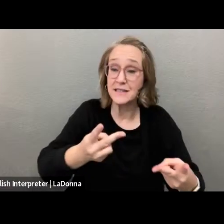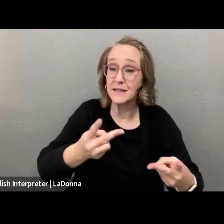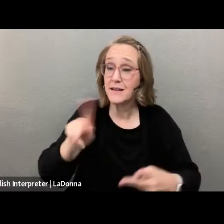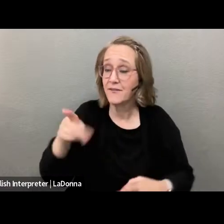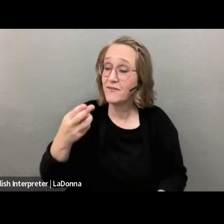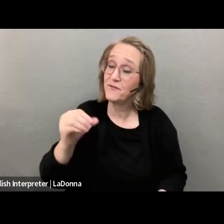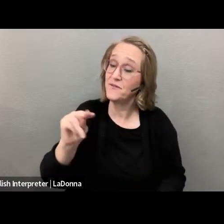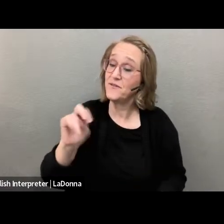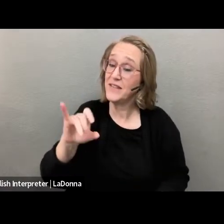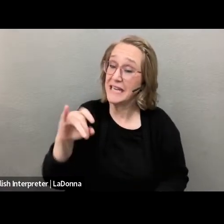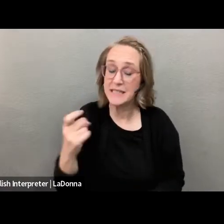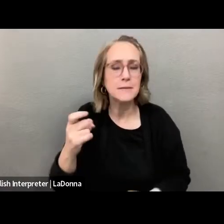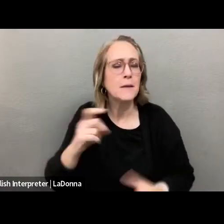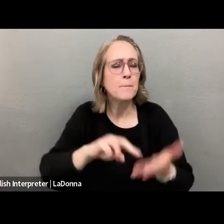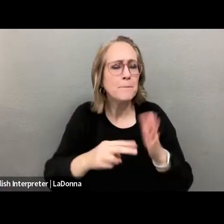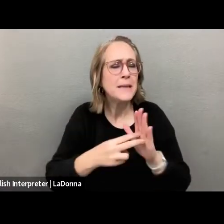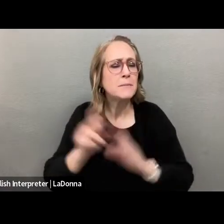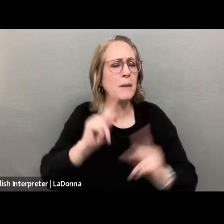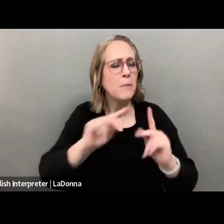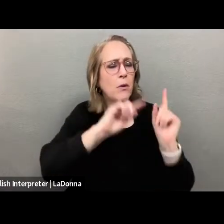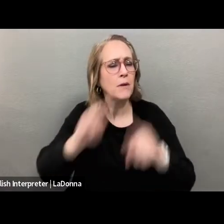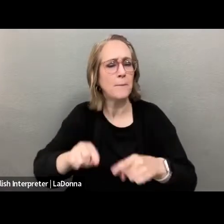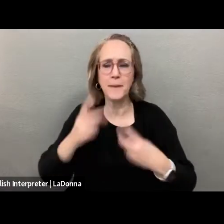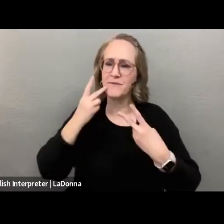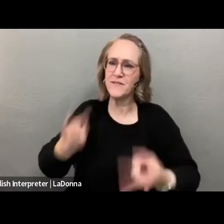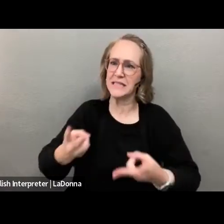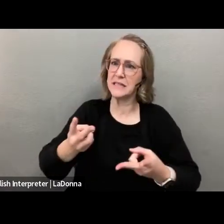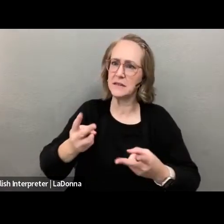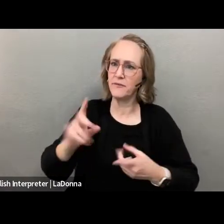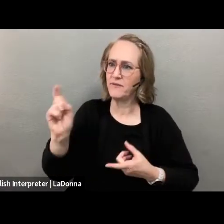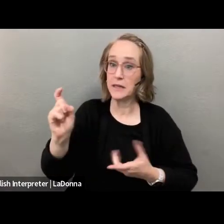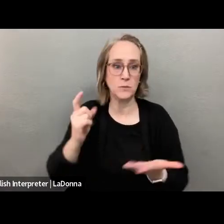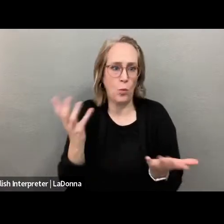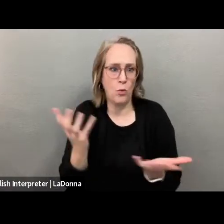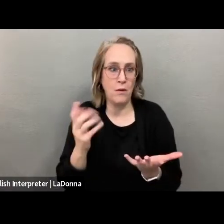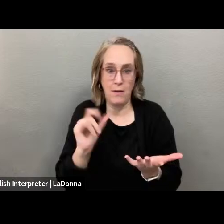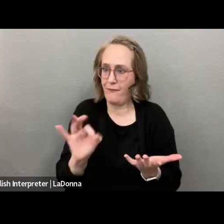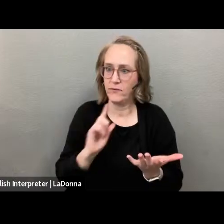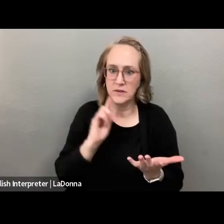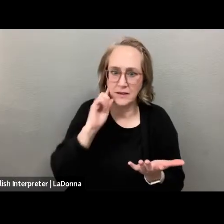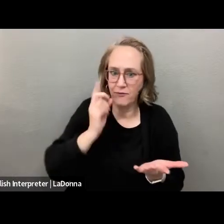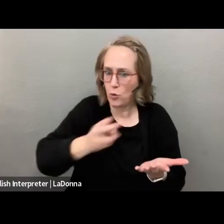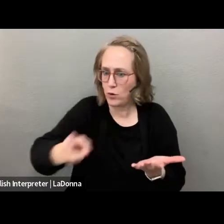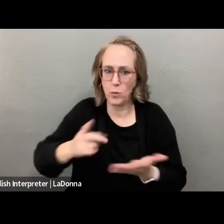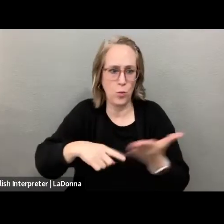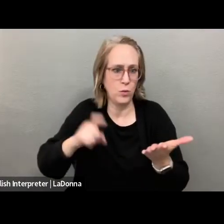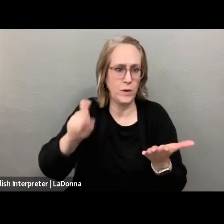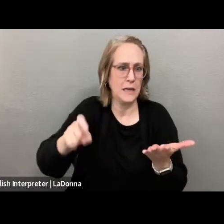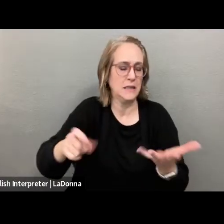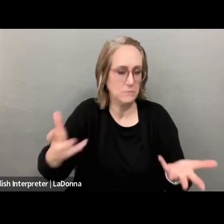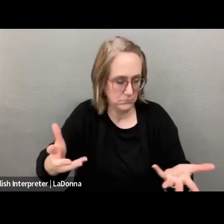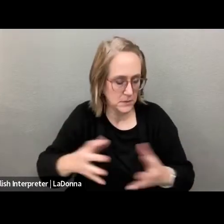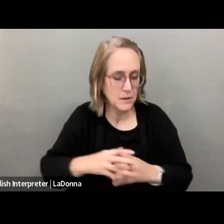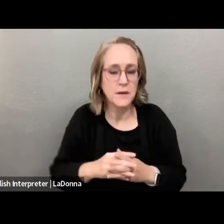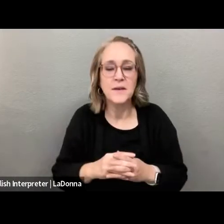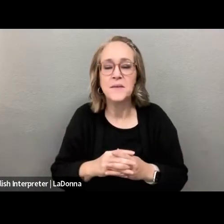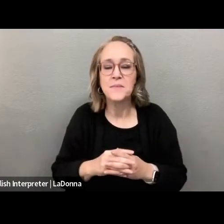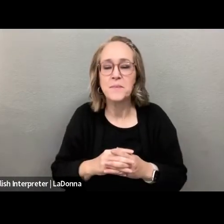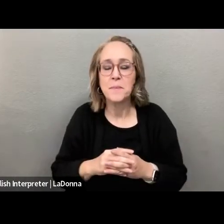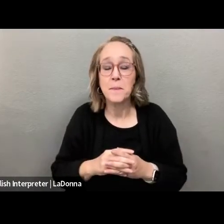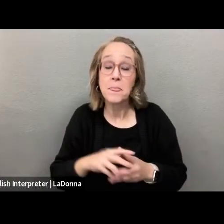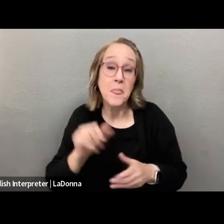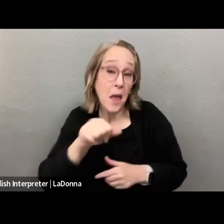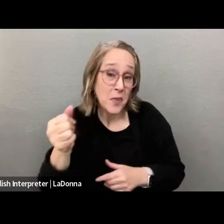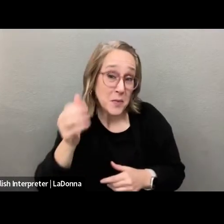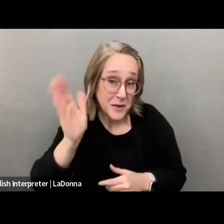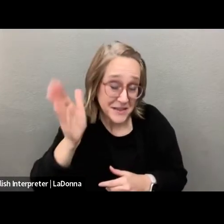and information and resources, and it's always a great discussion. We also presented for the Phoenix Indian